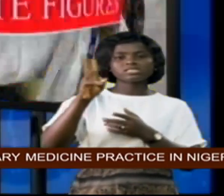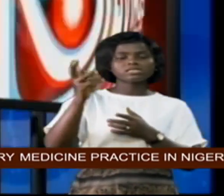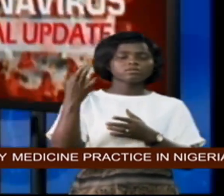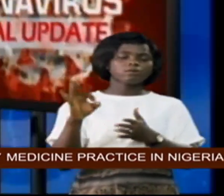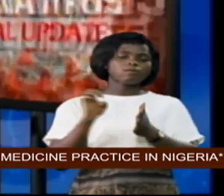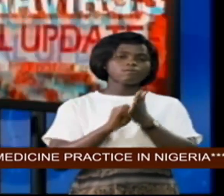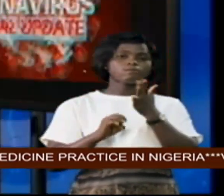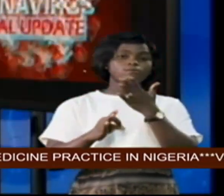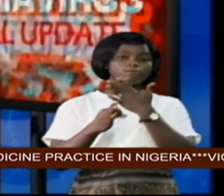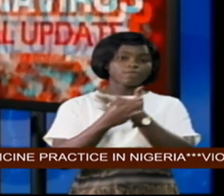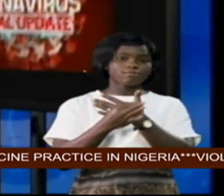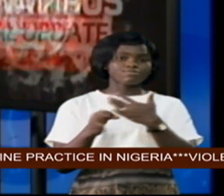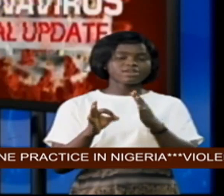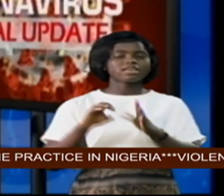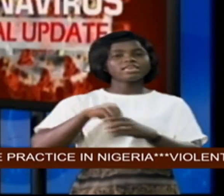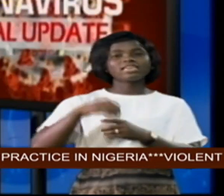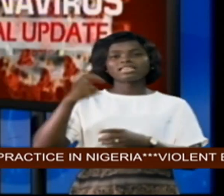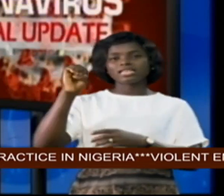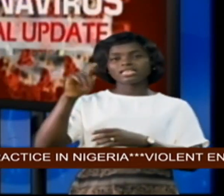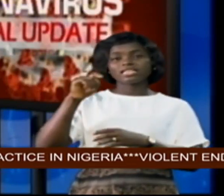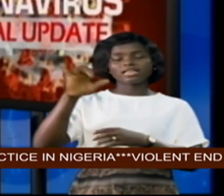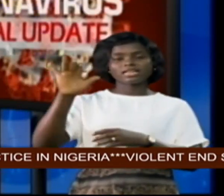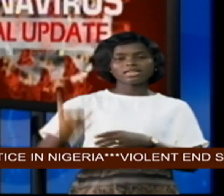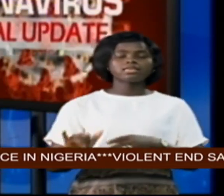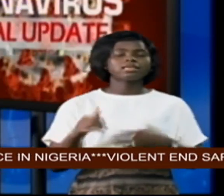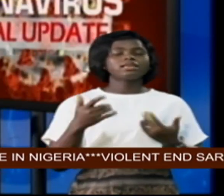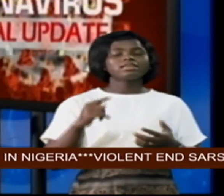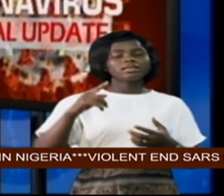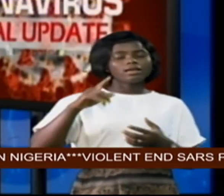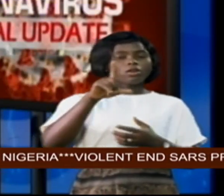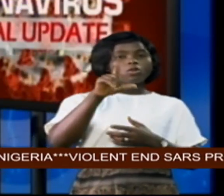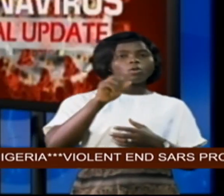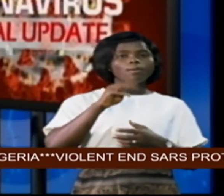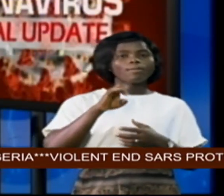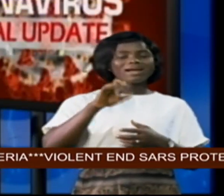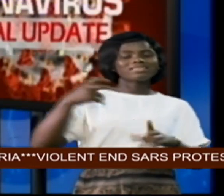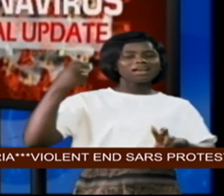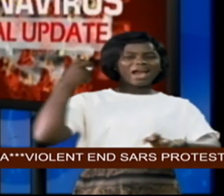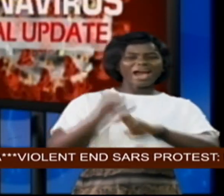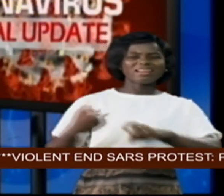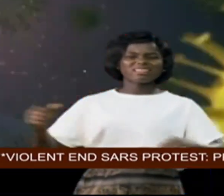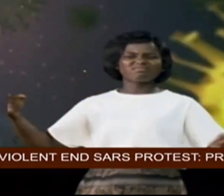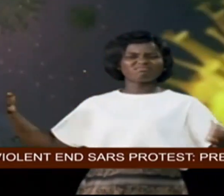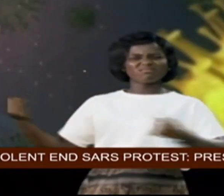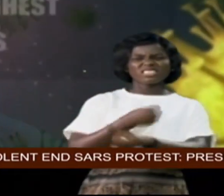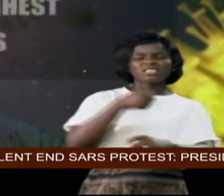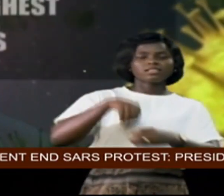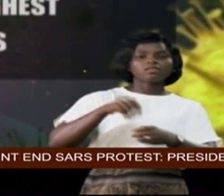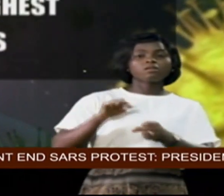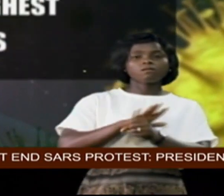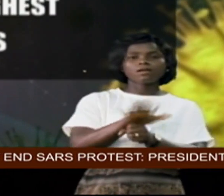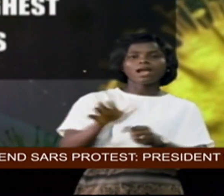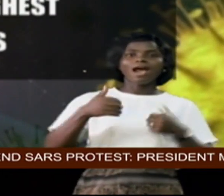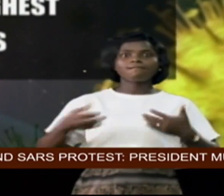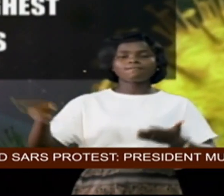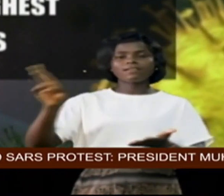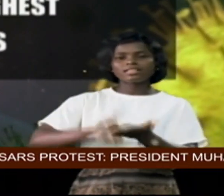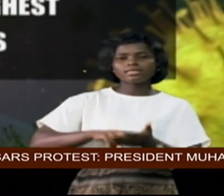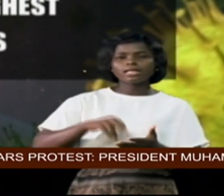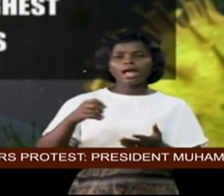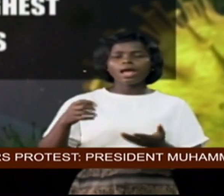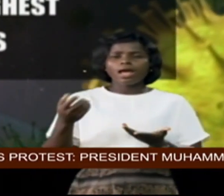February. In Italy, Lombardy, the Italian region hardest hit in the coronavirus first wave, has registered a record of